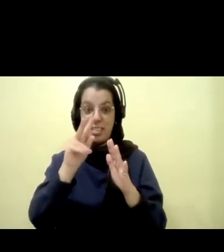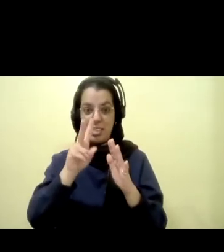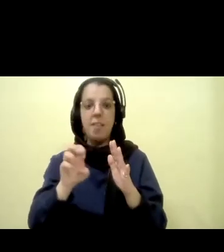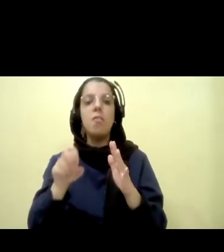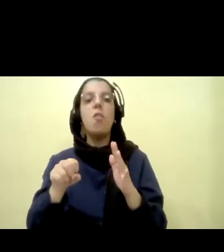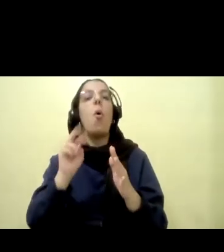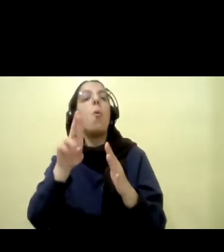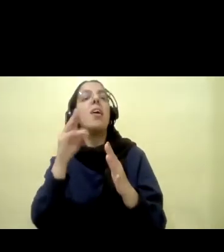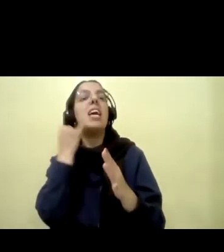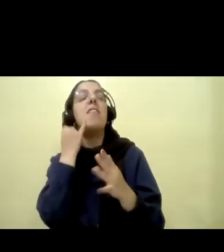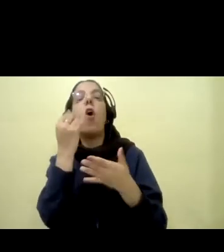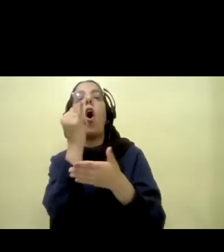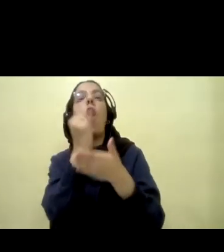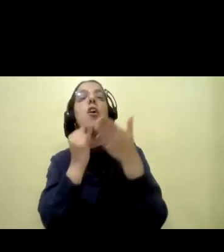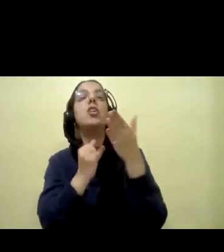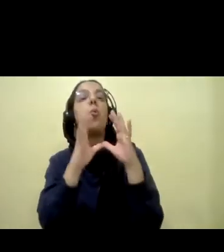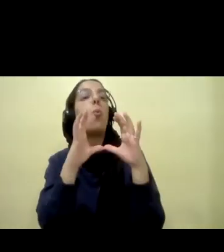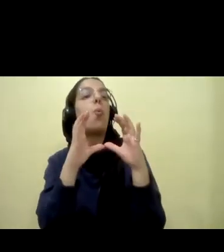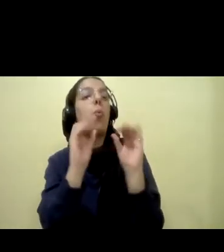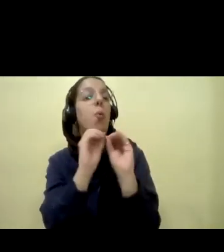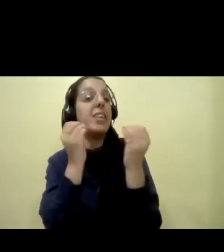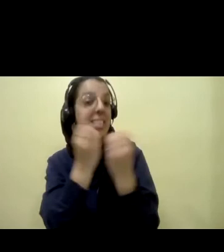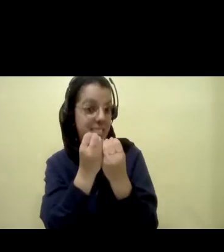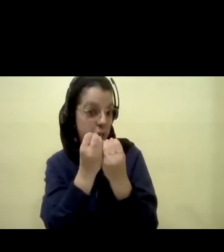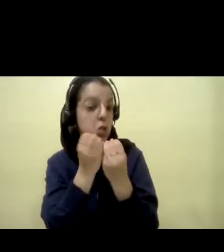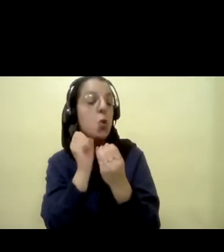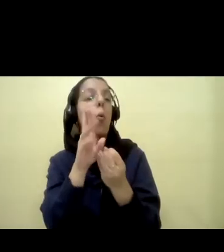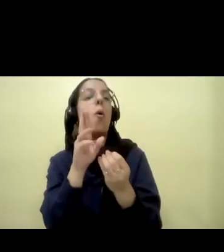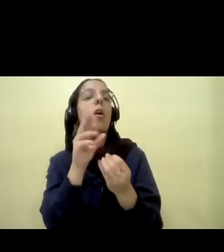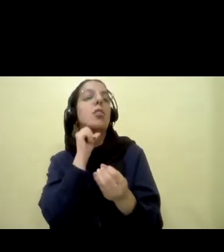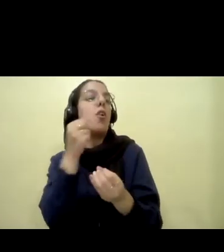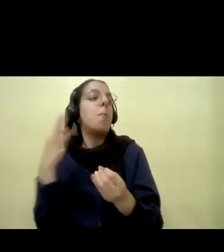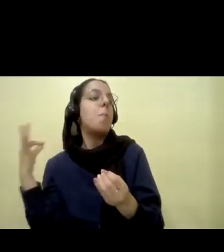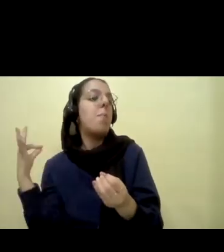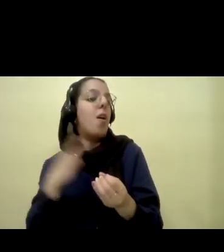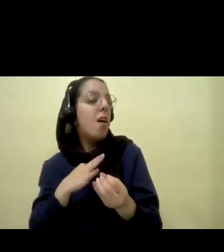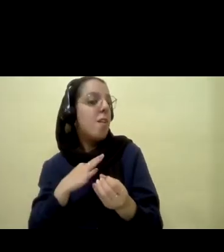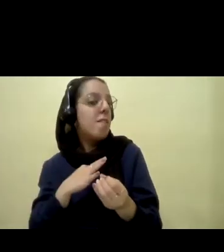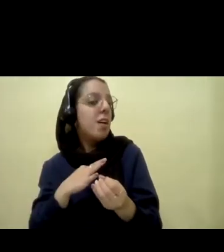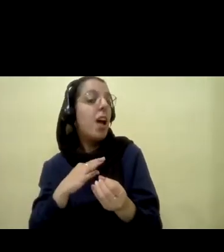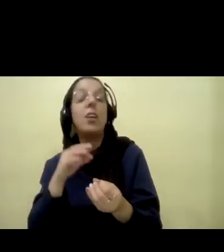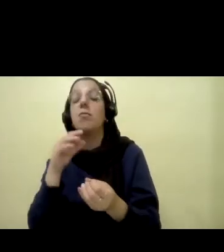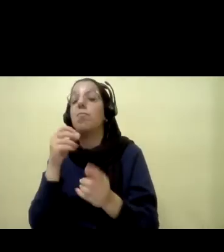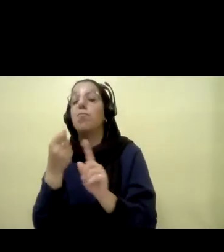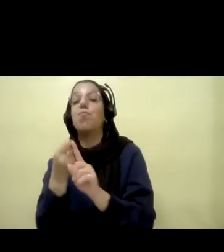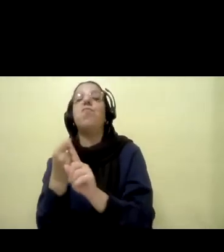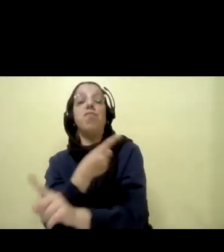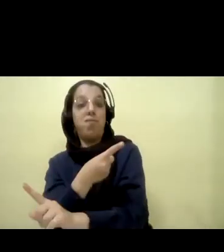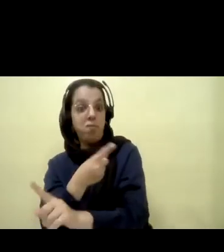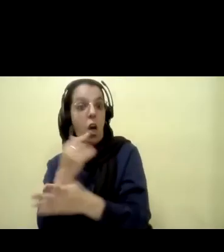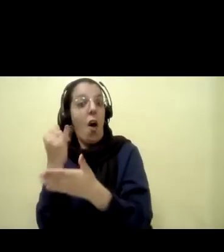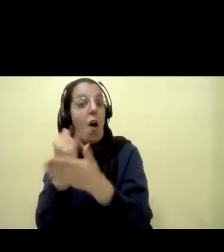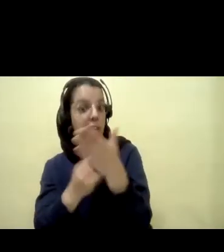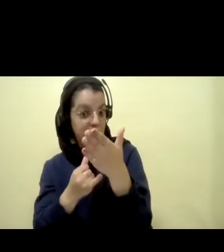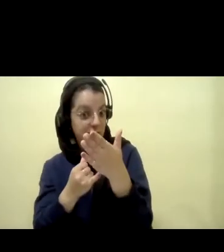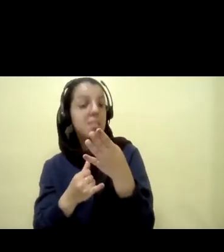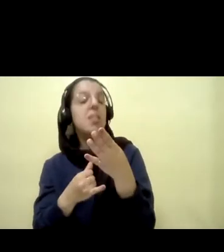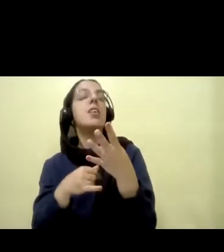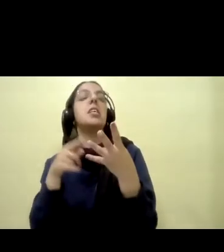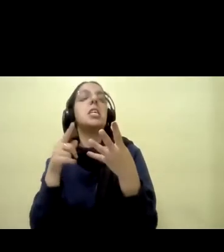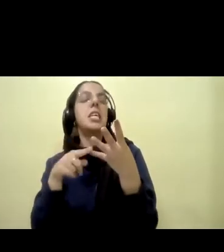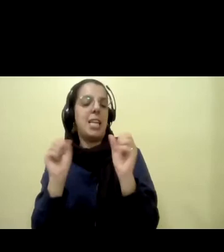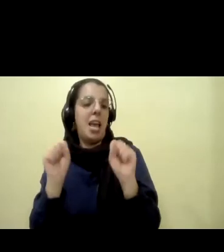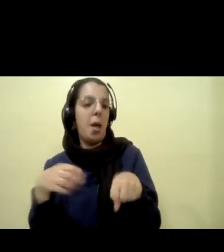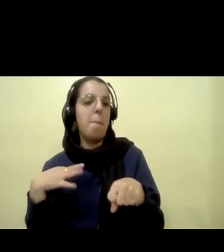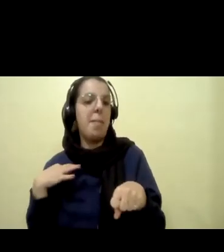arts organization, or if you're a nonprofit organization that's not an arts organization, you can apply. But could a collective